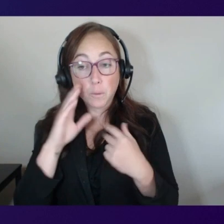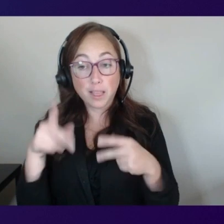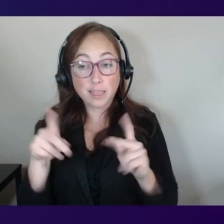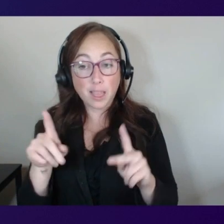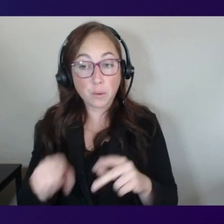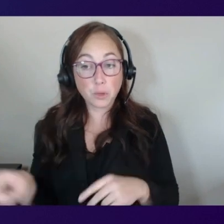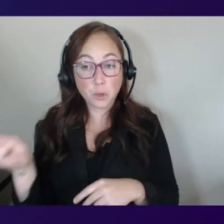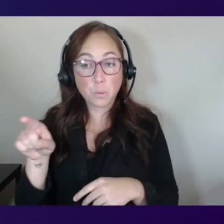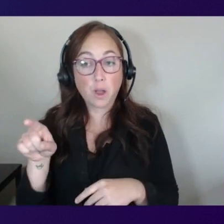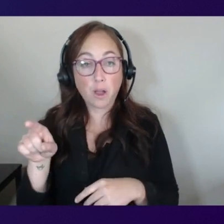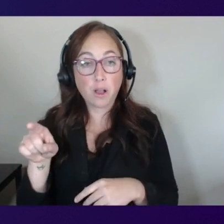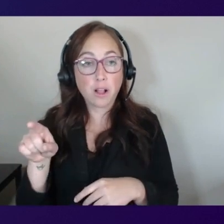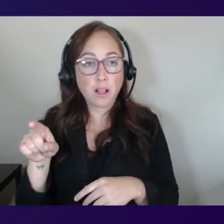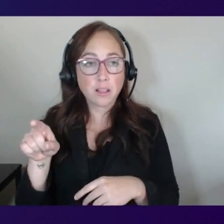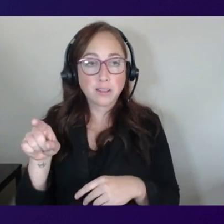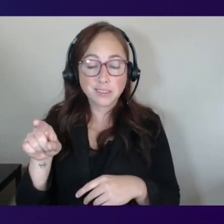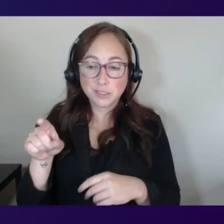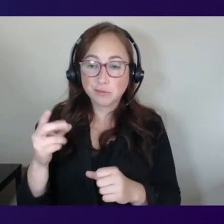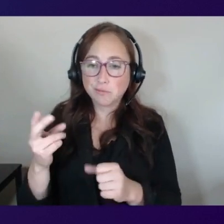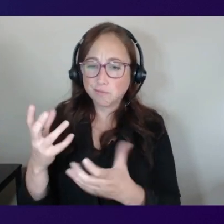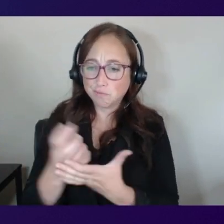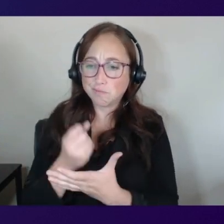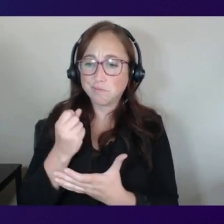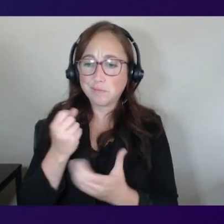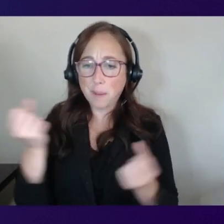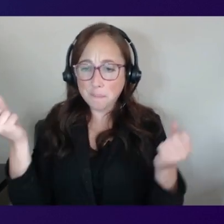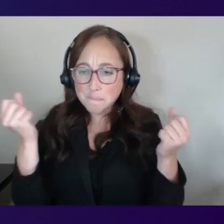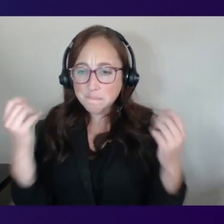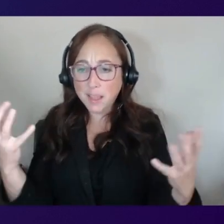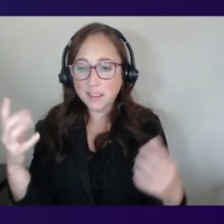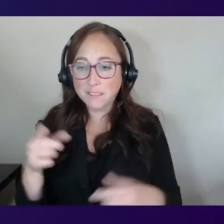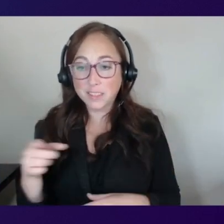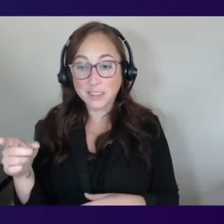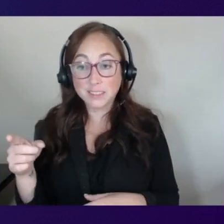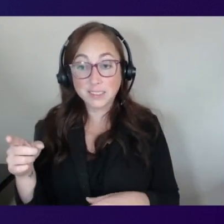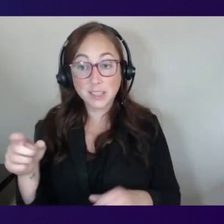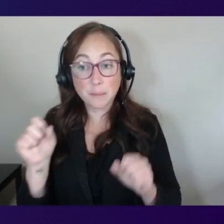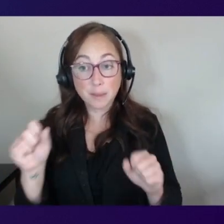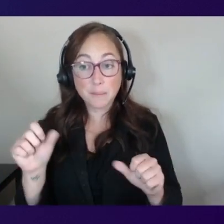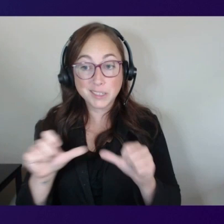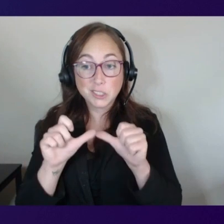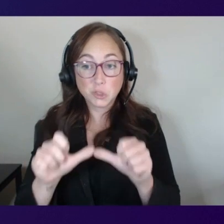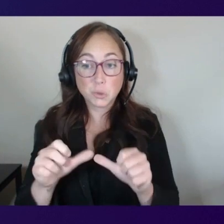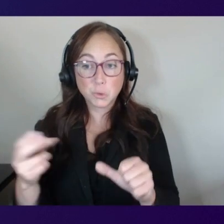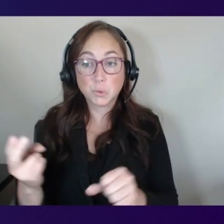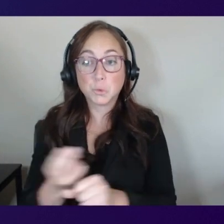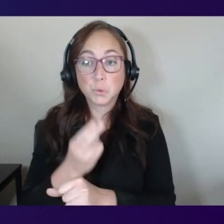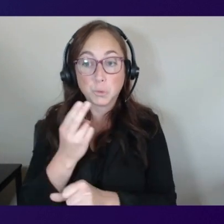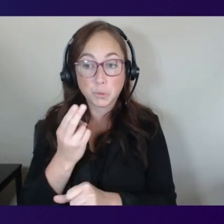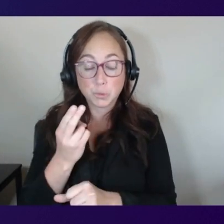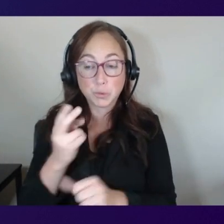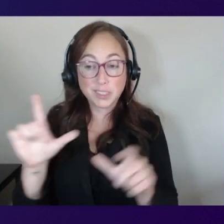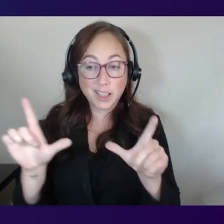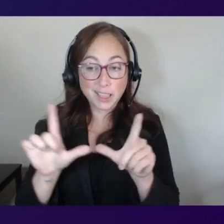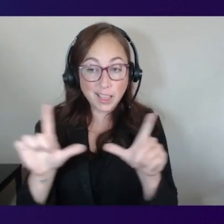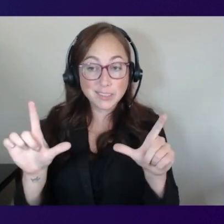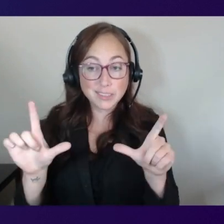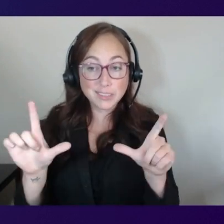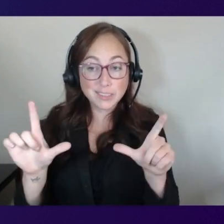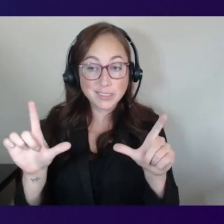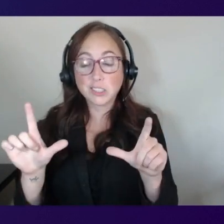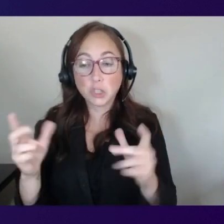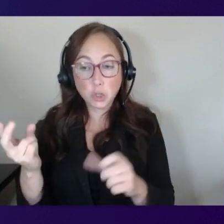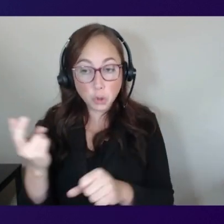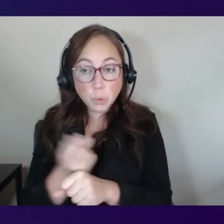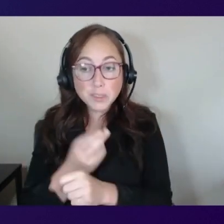manage thousands of these. So to be able to continue to use that, continue to use those licenses, those investments, it's just